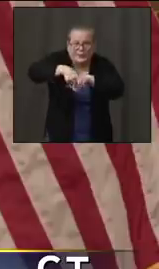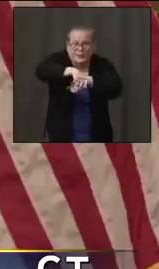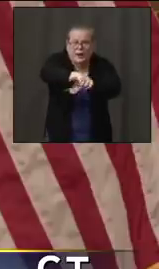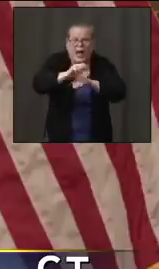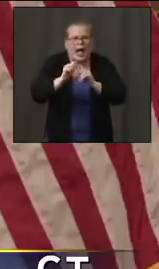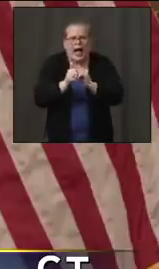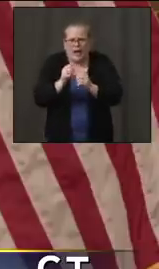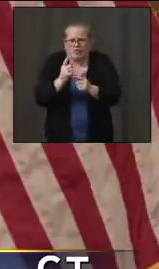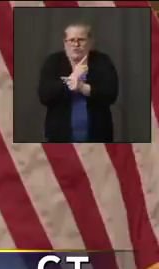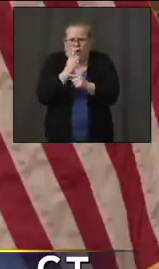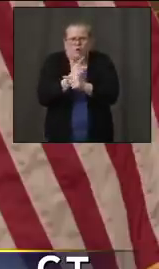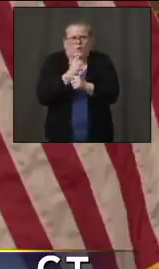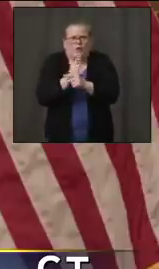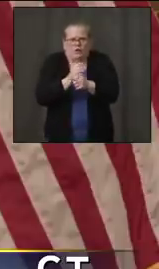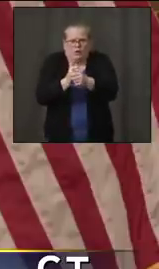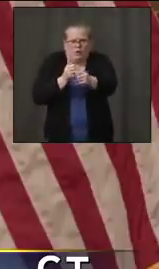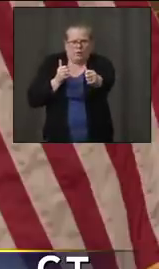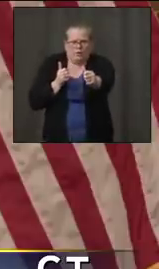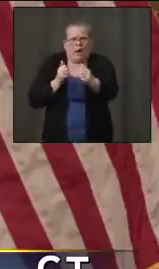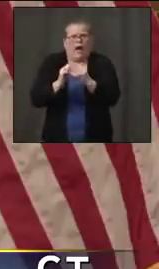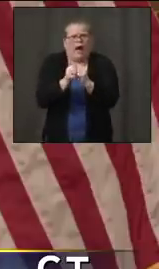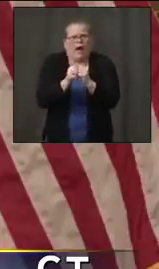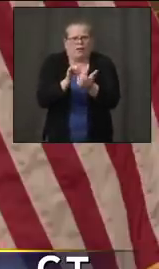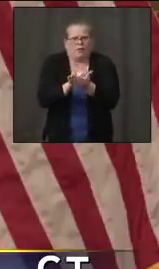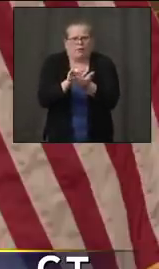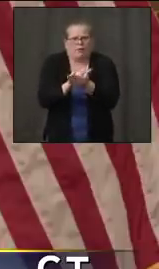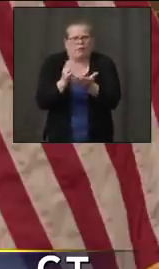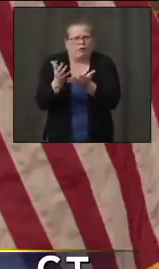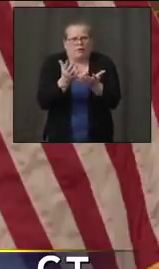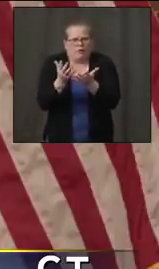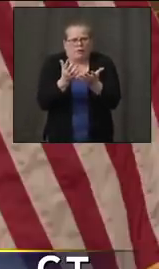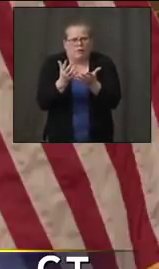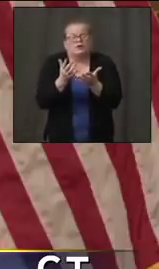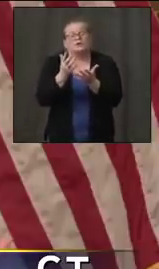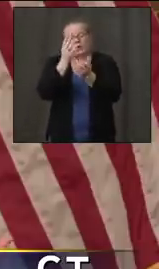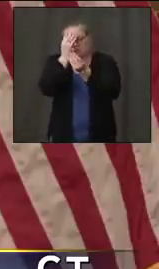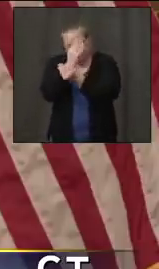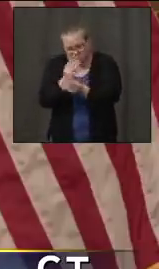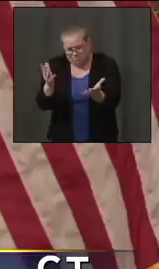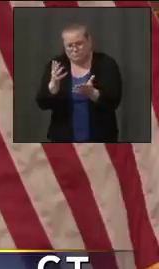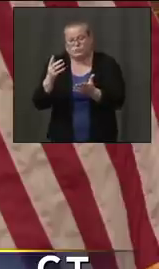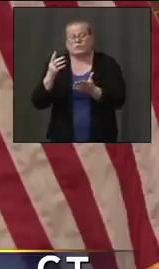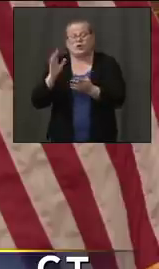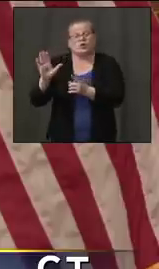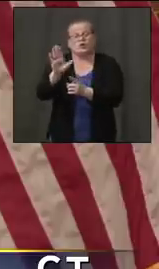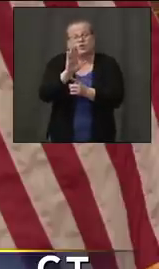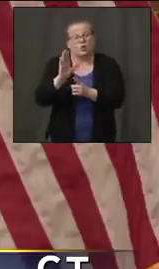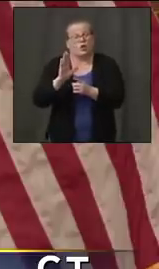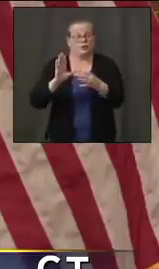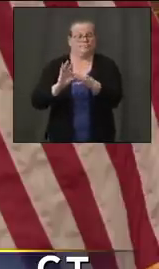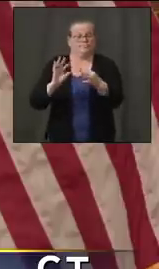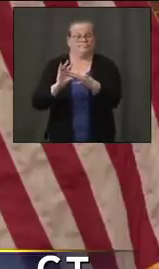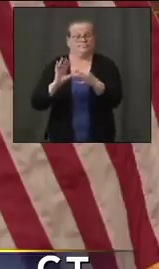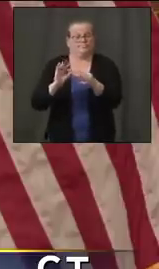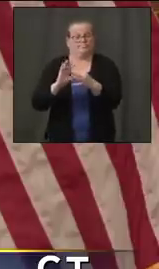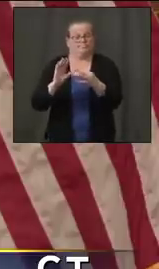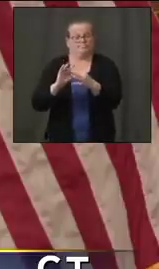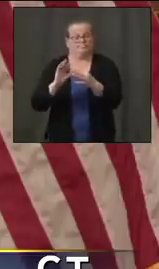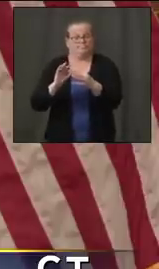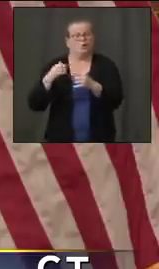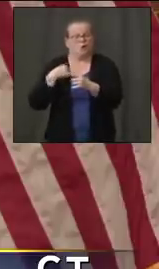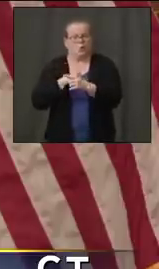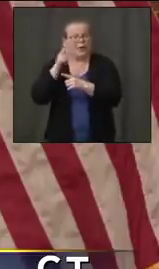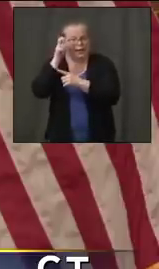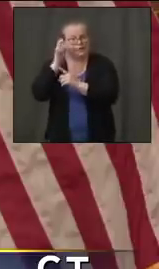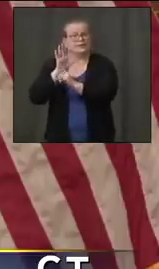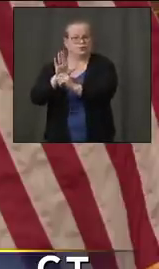appropriate social distancing? So we want you to know that we heard what you had to say. We